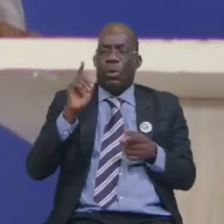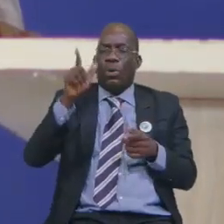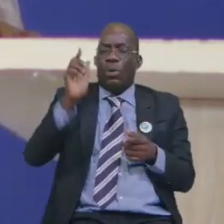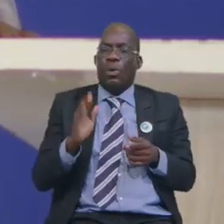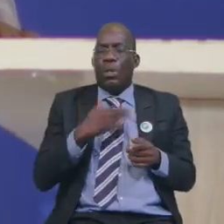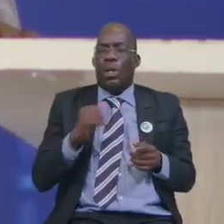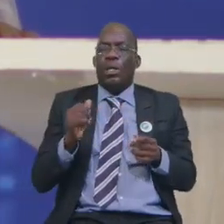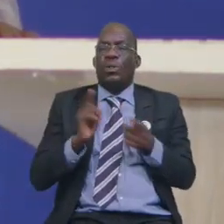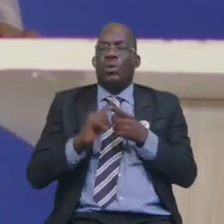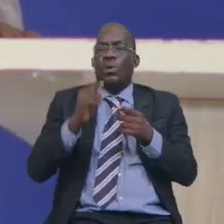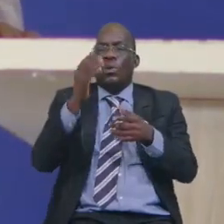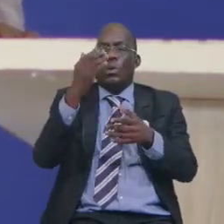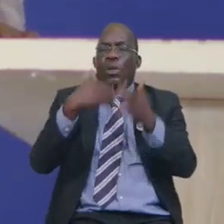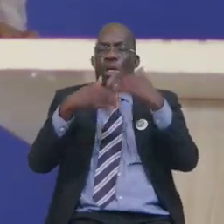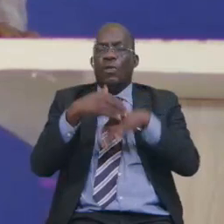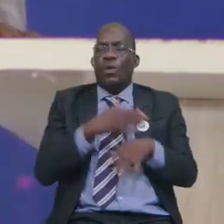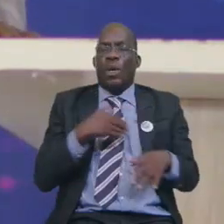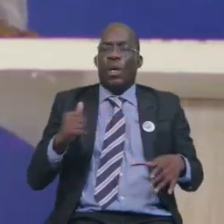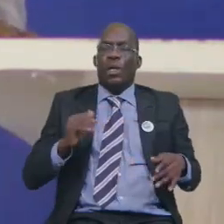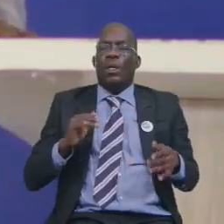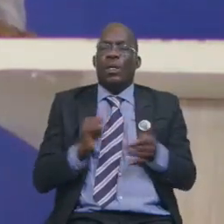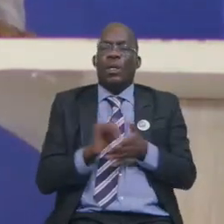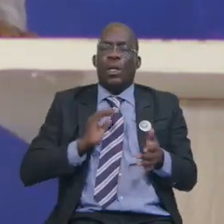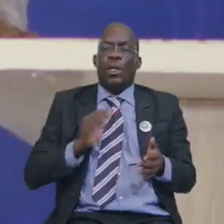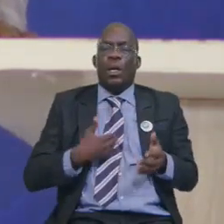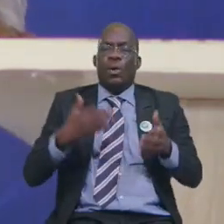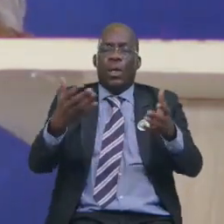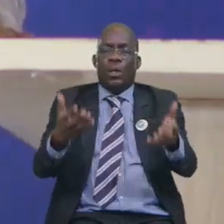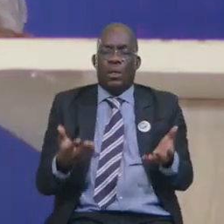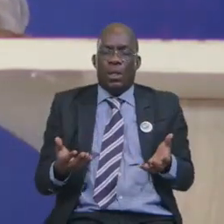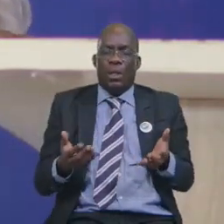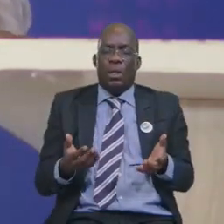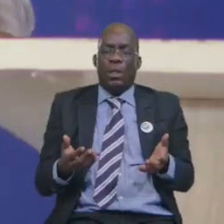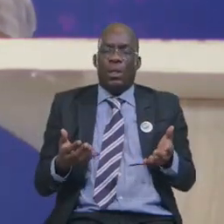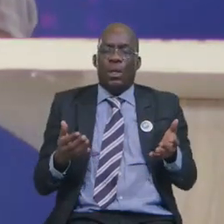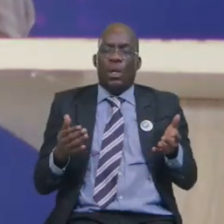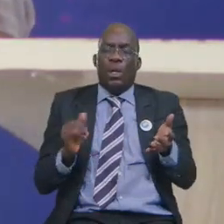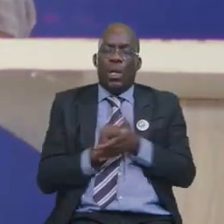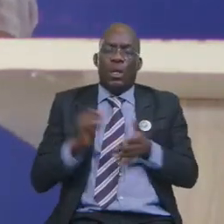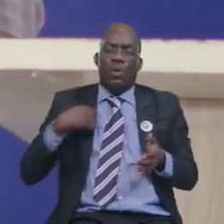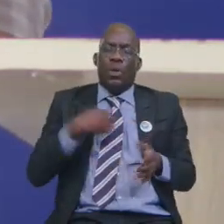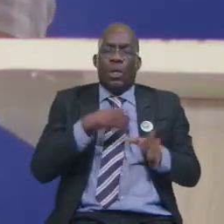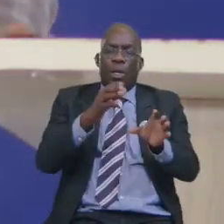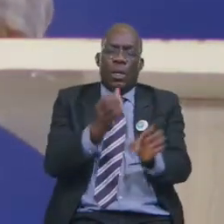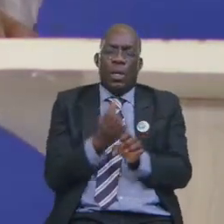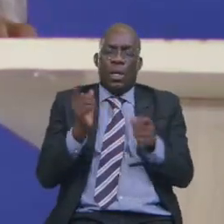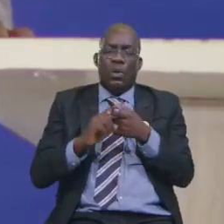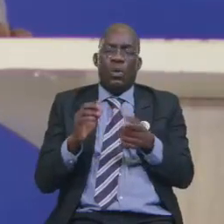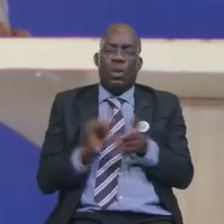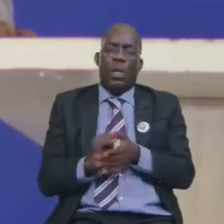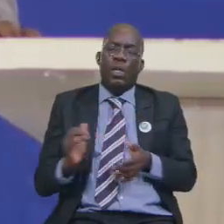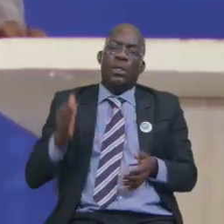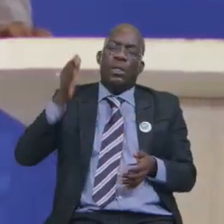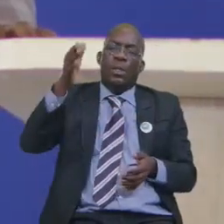our pursuit will get you that destination, that destiny that